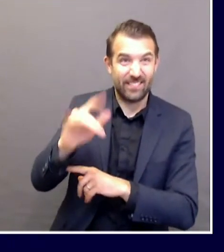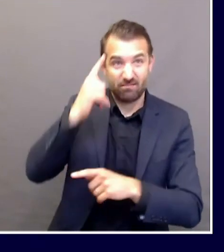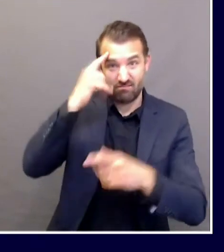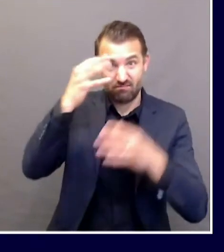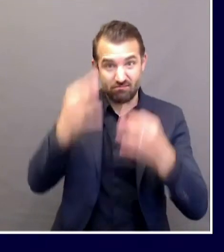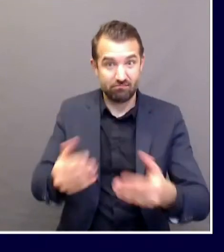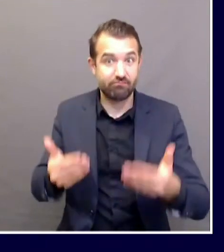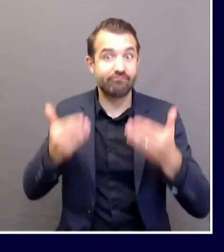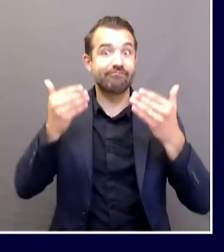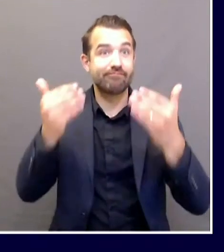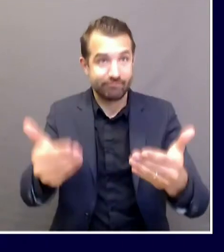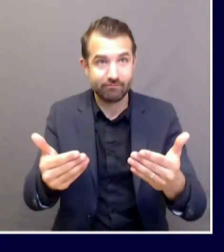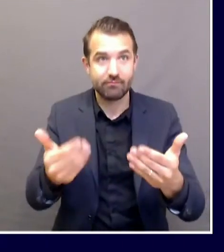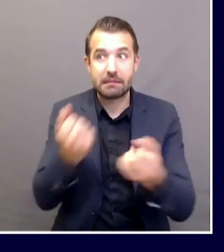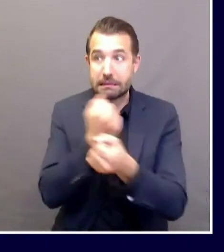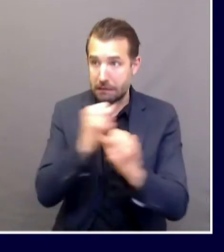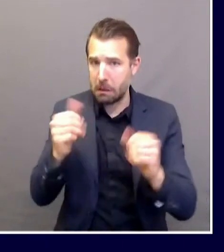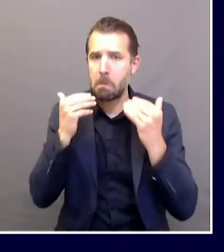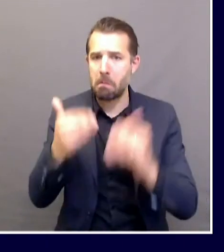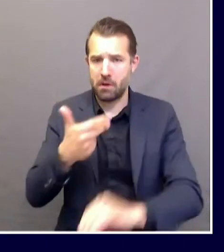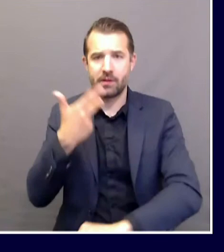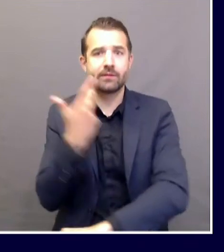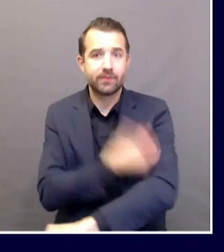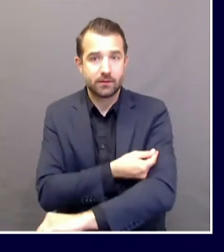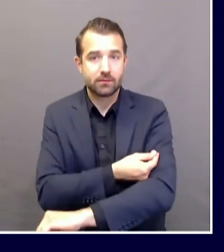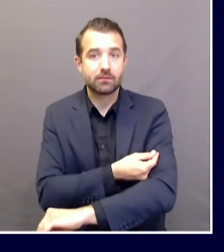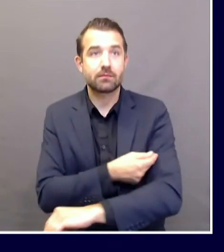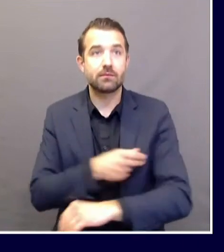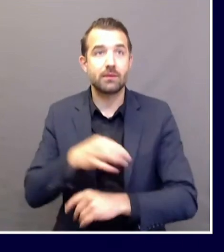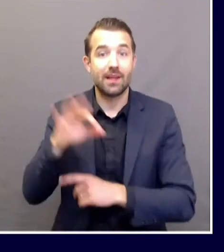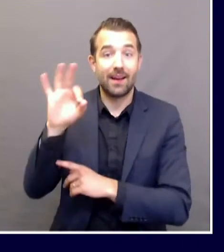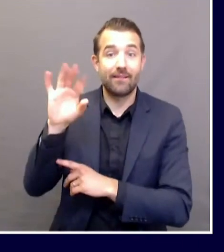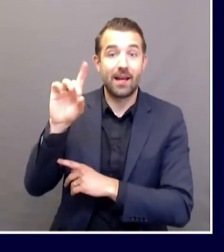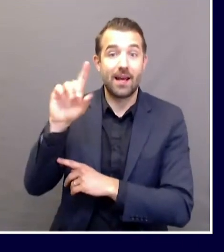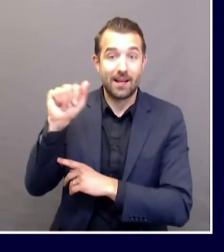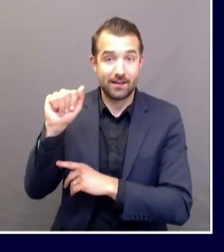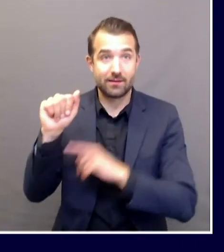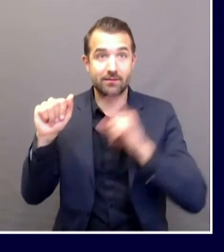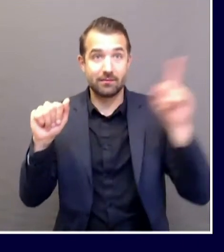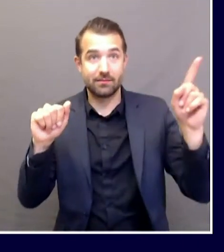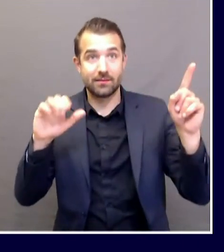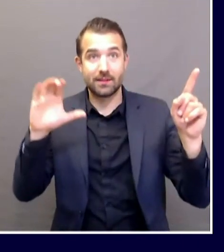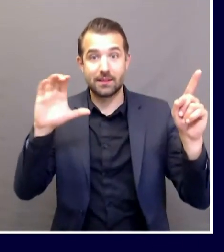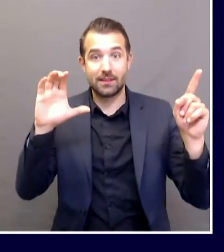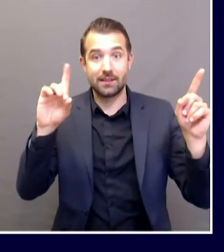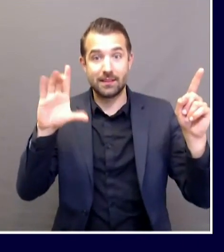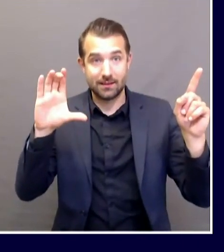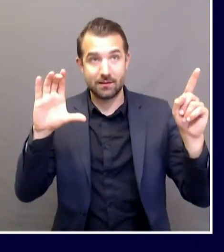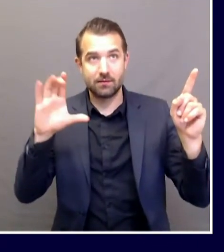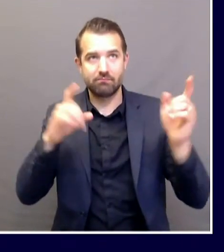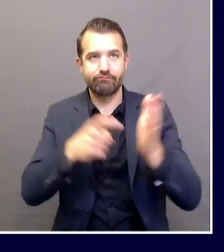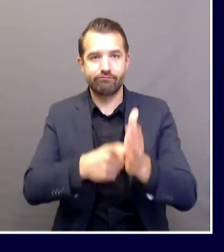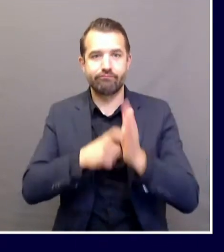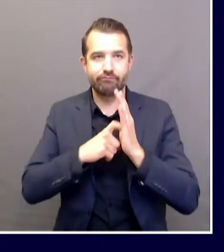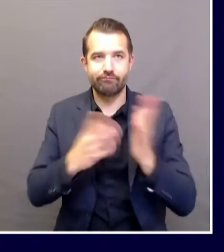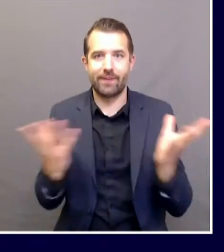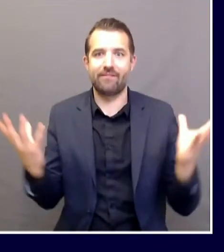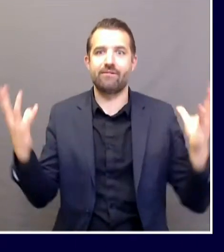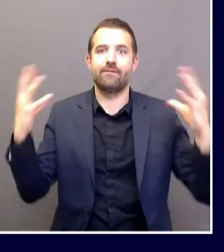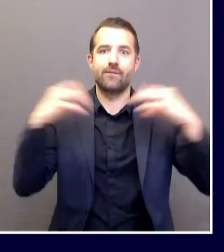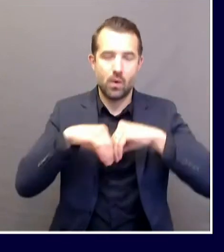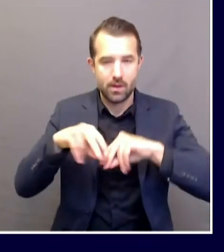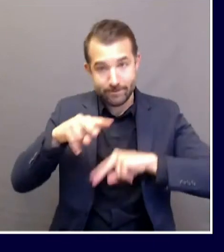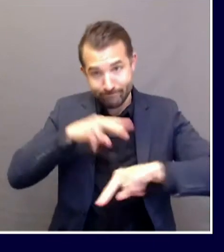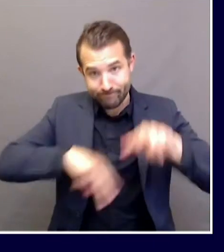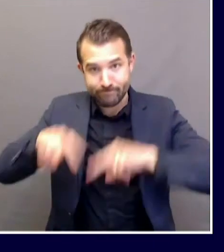at the state level are already preparing to communicate with providers around what that means for them and how quickly they can pivot